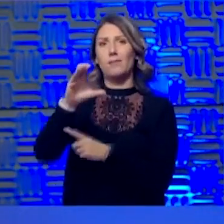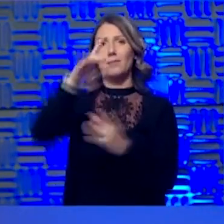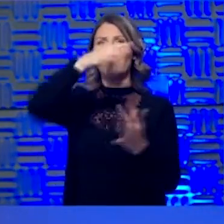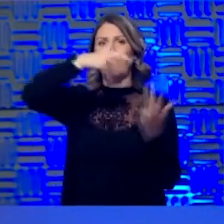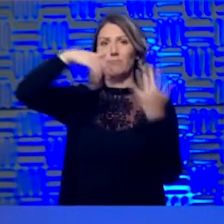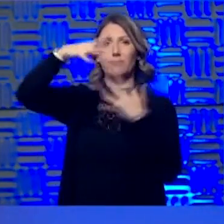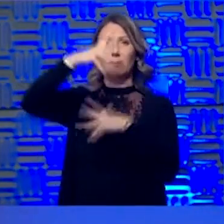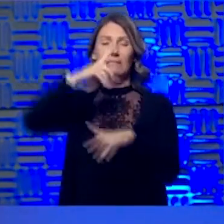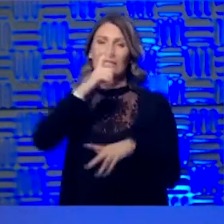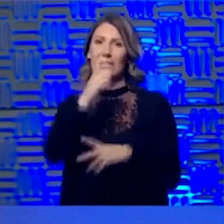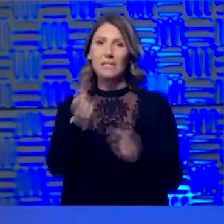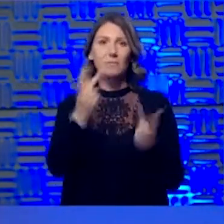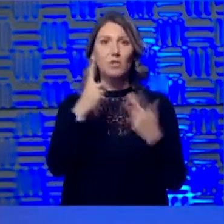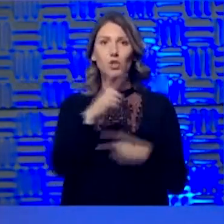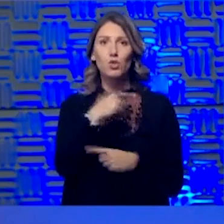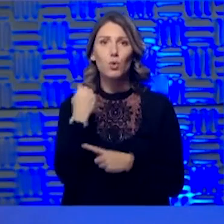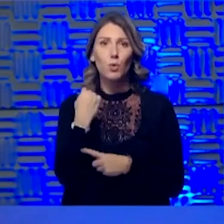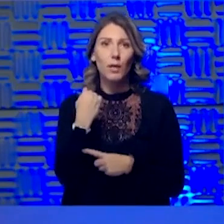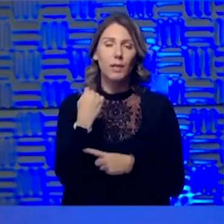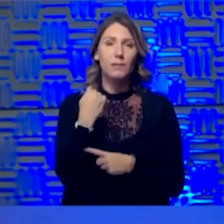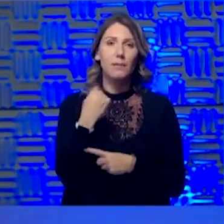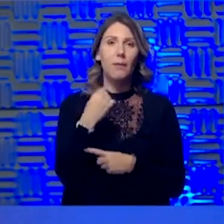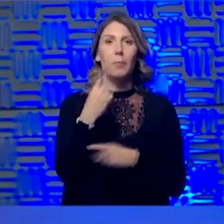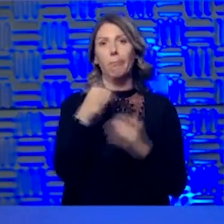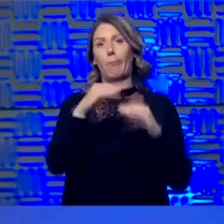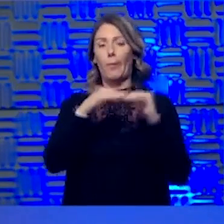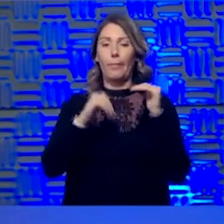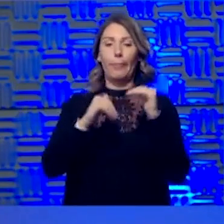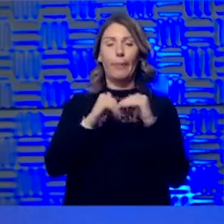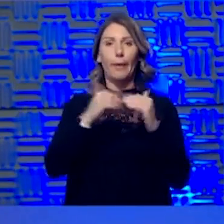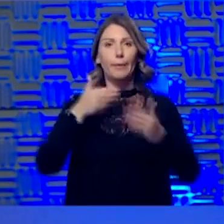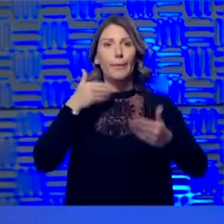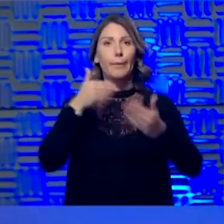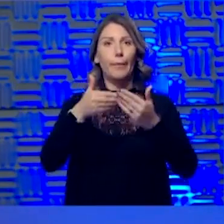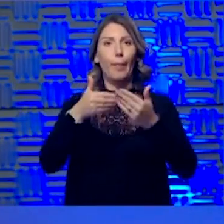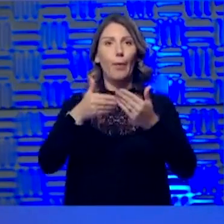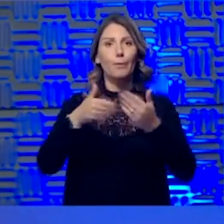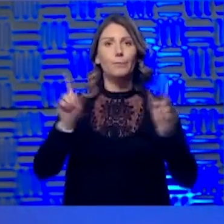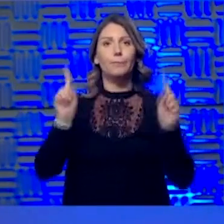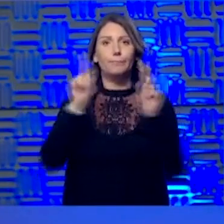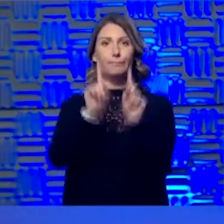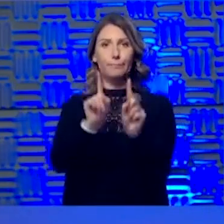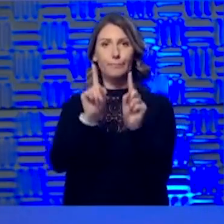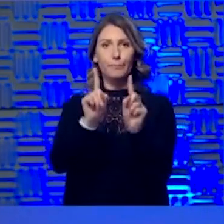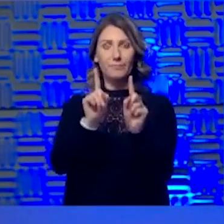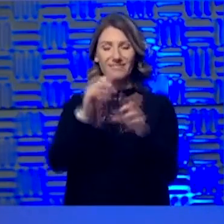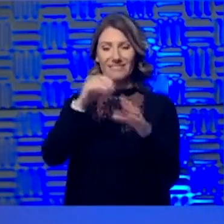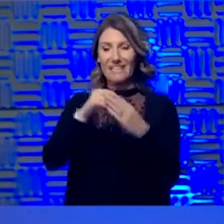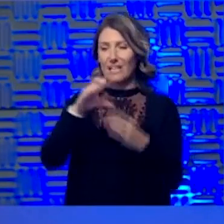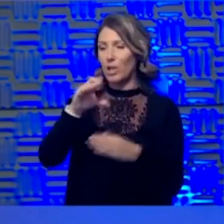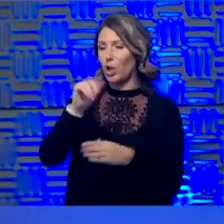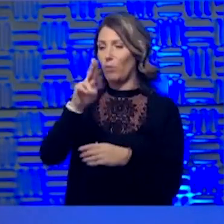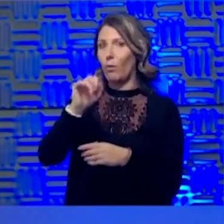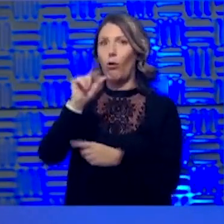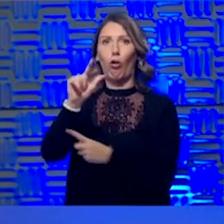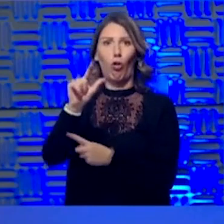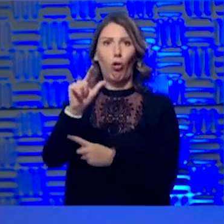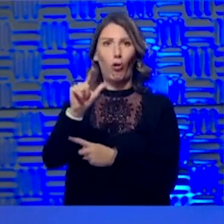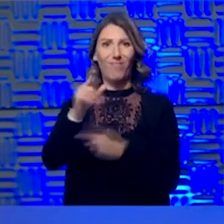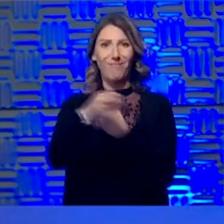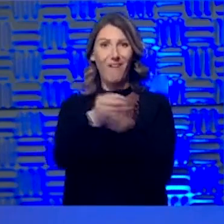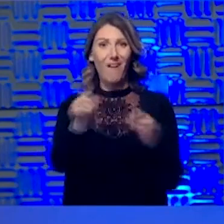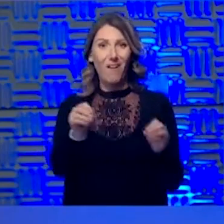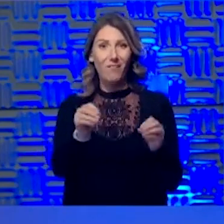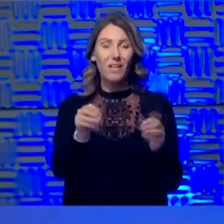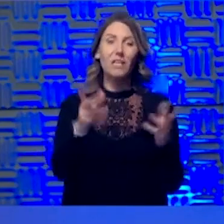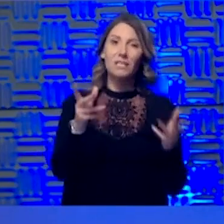close proximity to one another in cubicles, or going up and talking to somebody at a cubicle. So I don't think the air